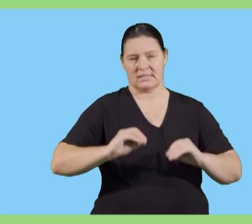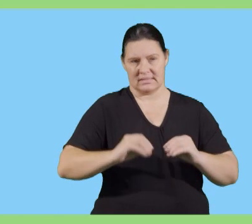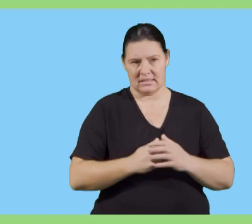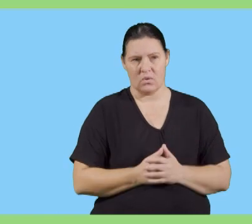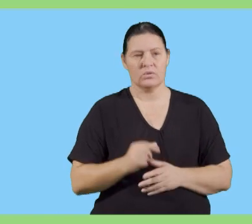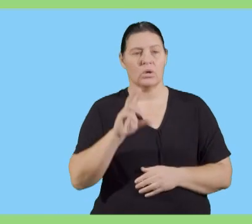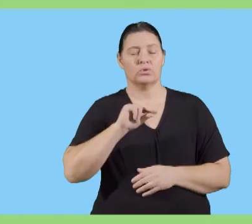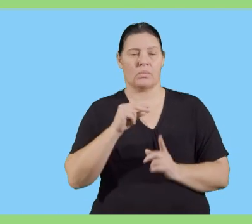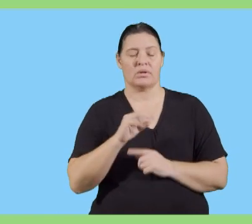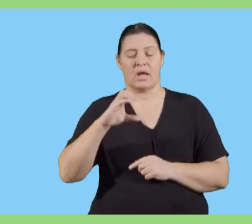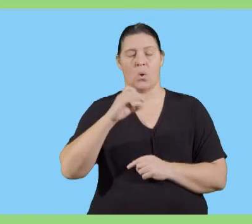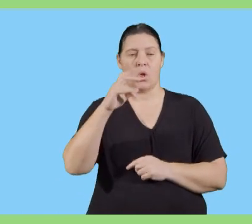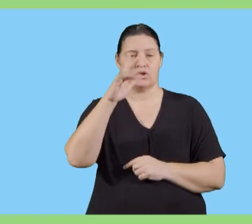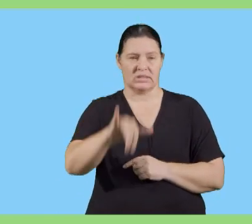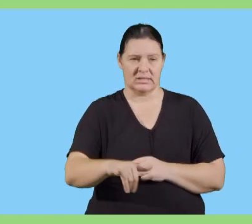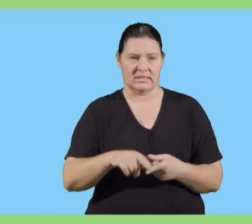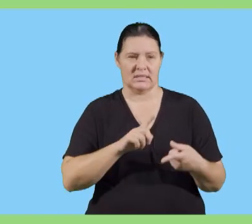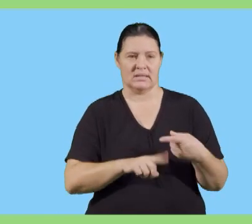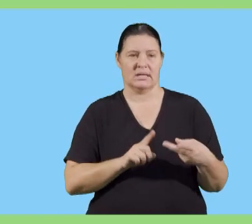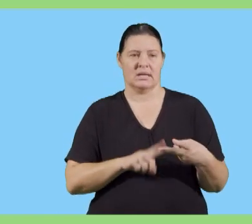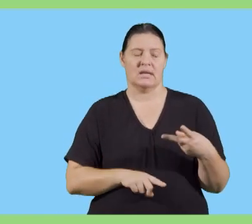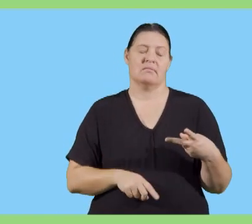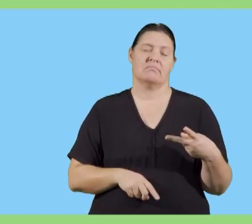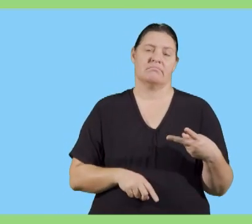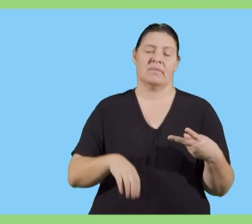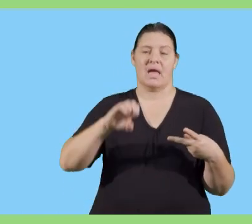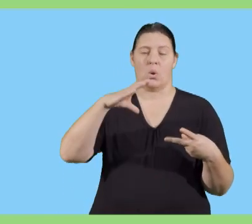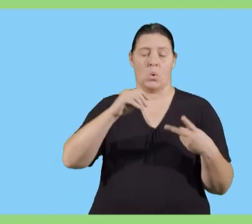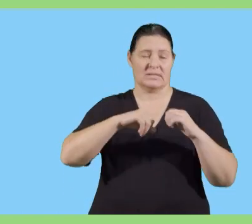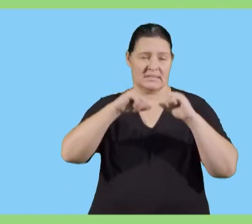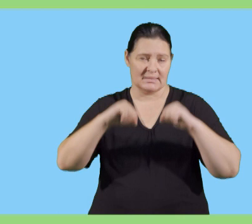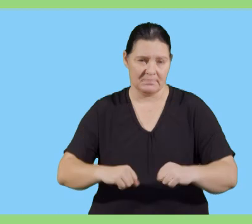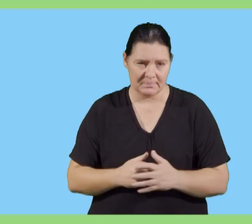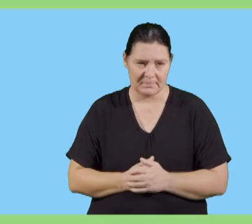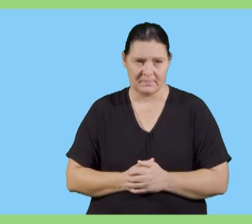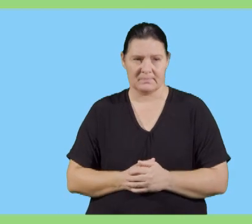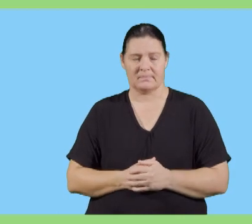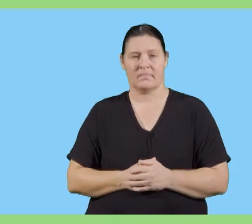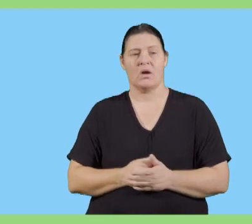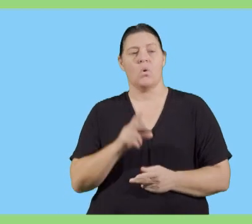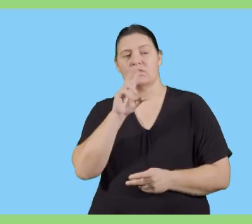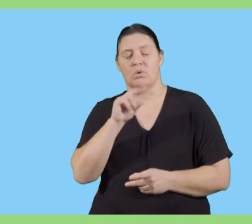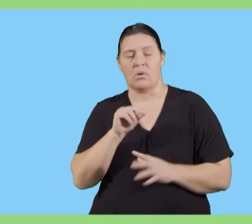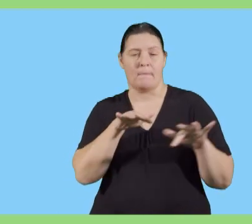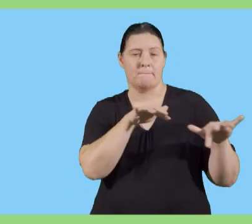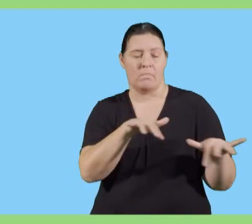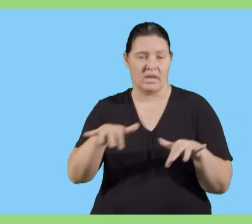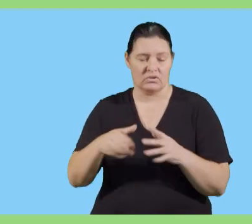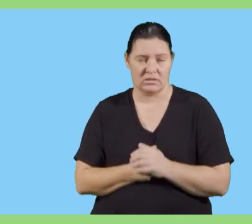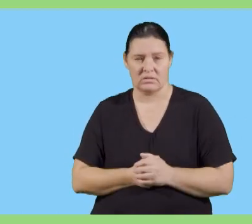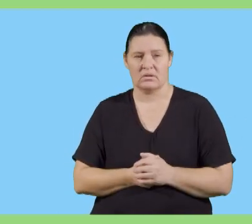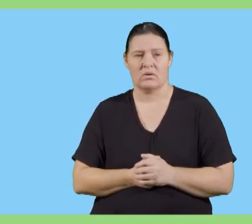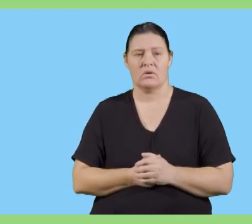this lesson. So we spoke about ecology, we also spoke about ecosystems, we spoke